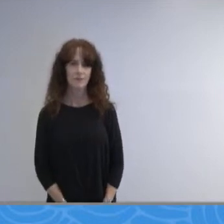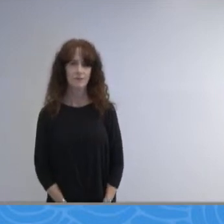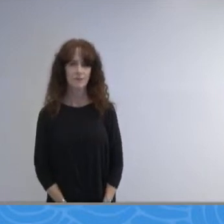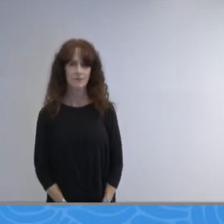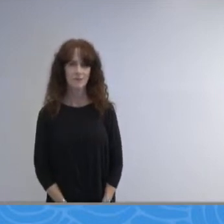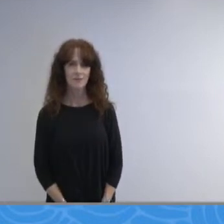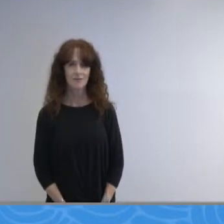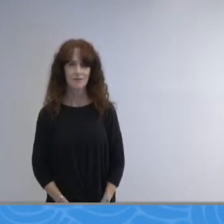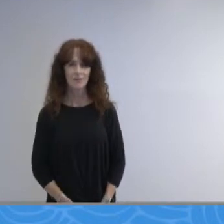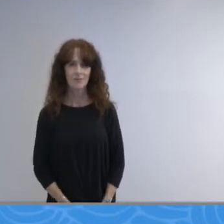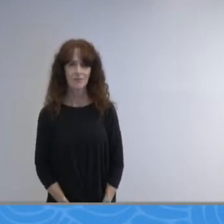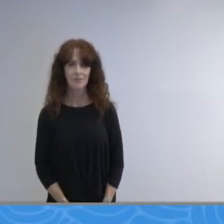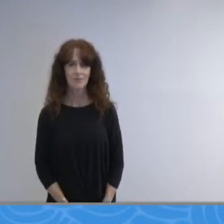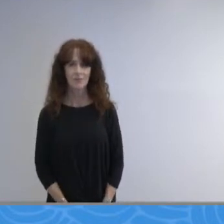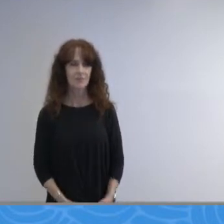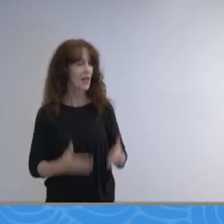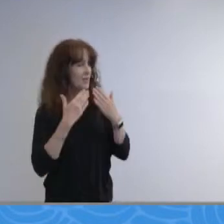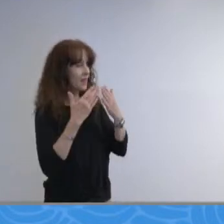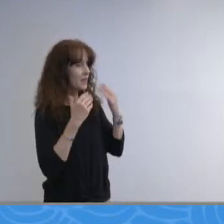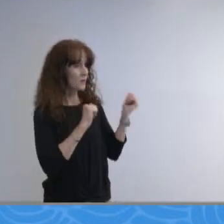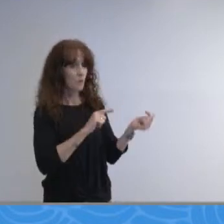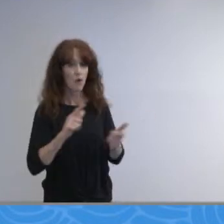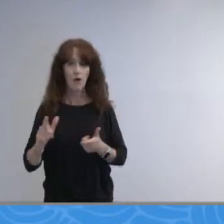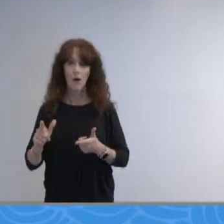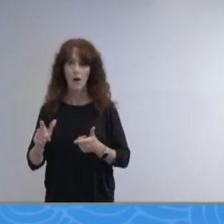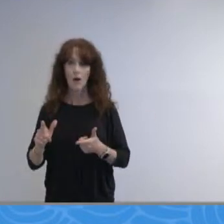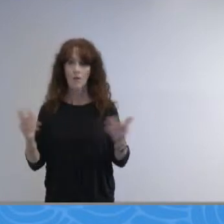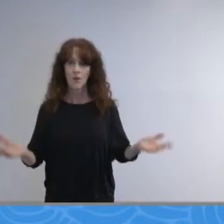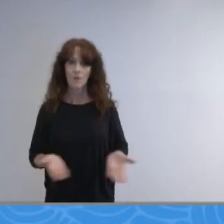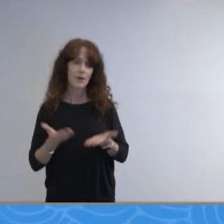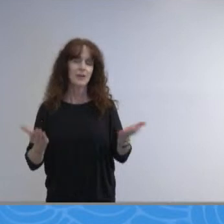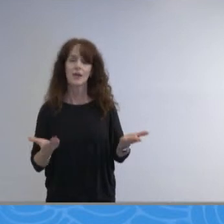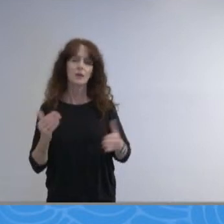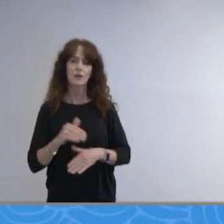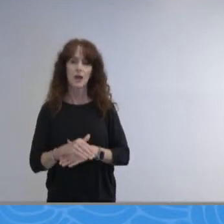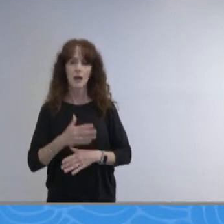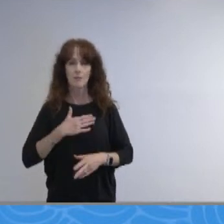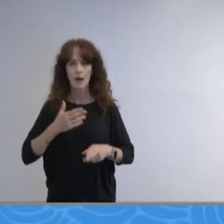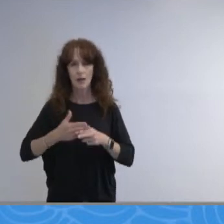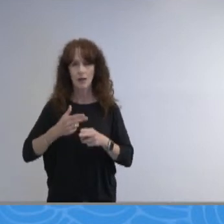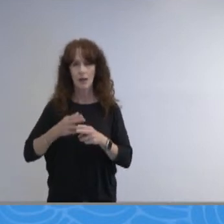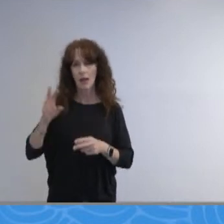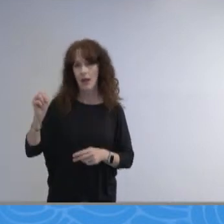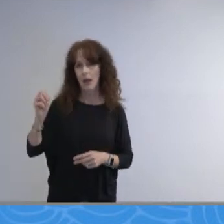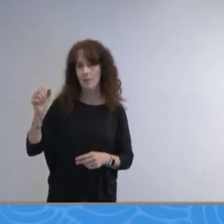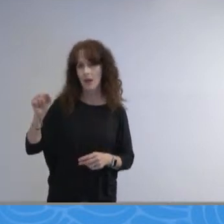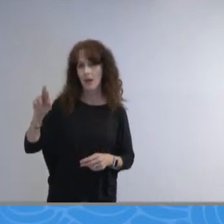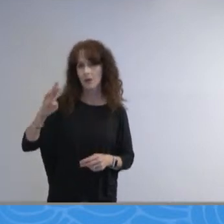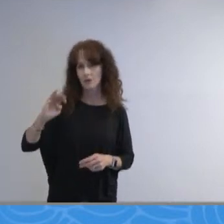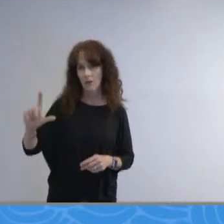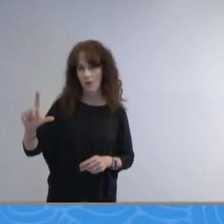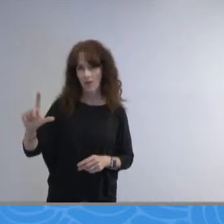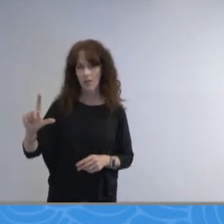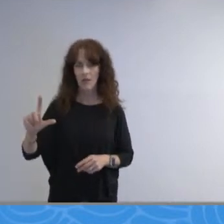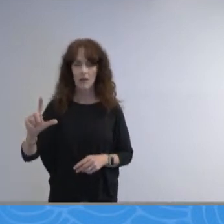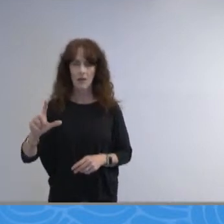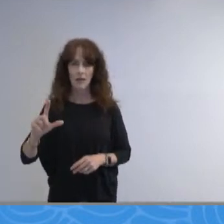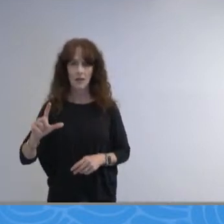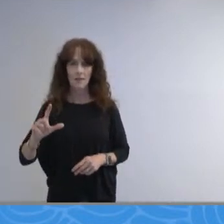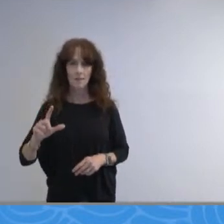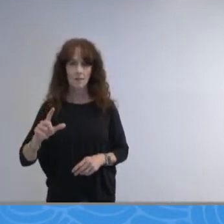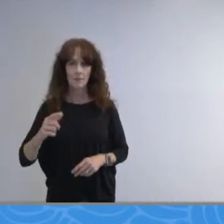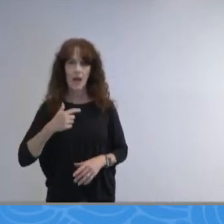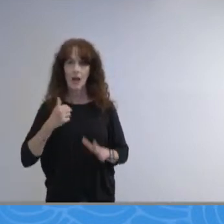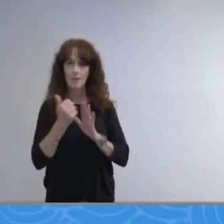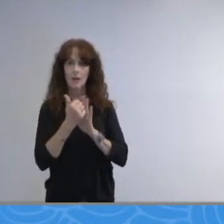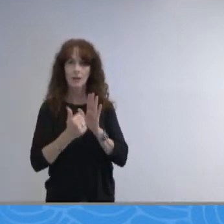Thank you. Thanks everybody for being here tonight. My name is Marisol. I am an